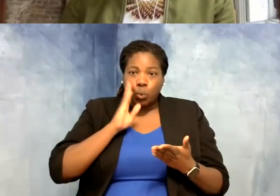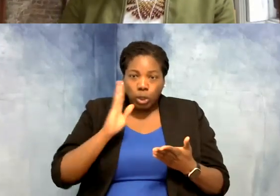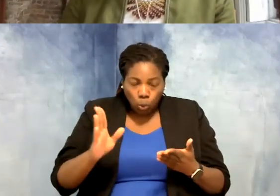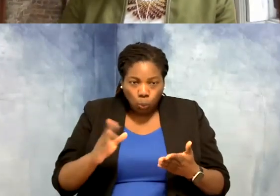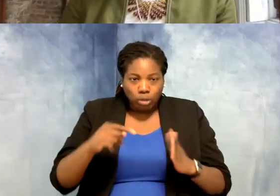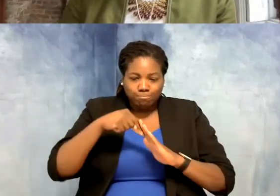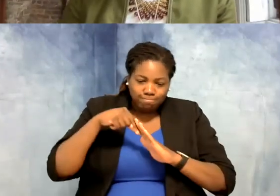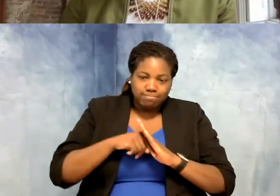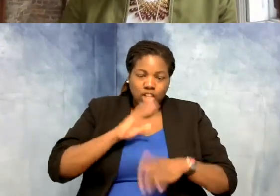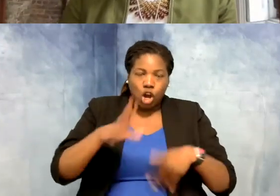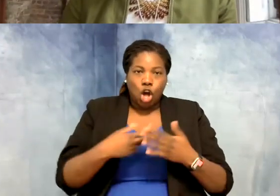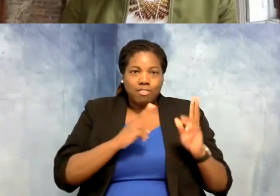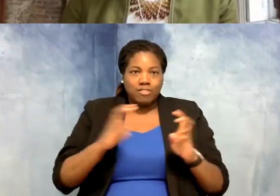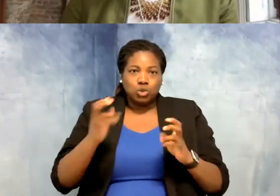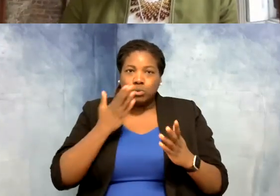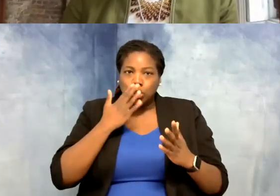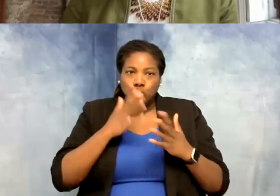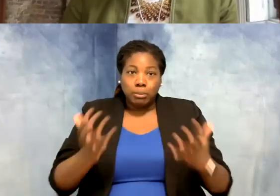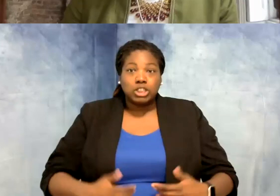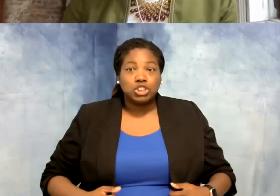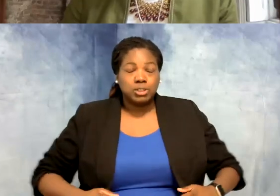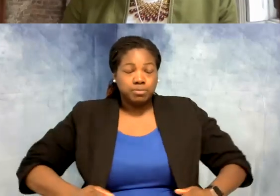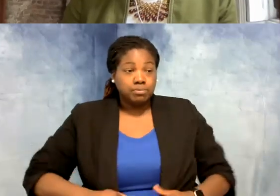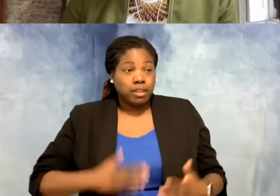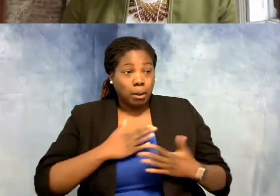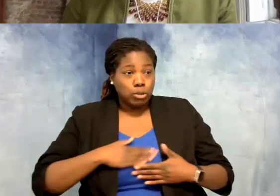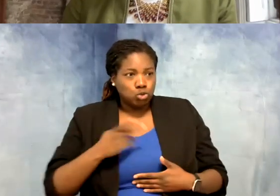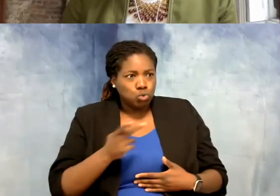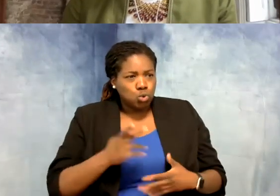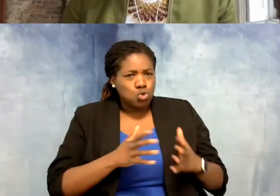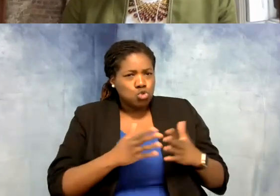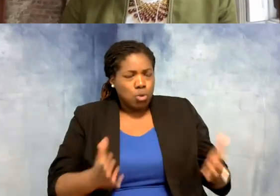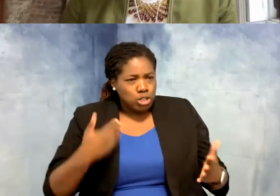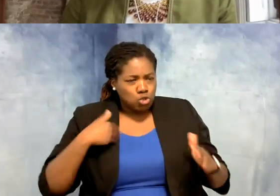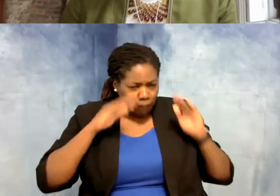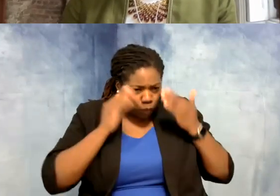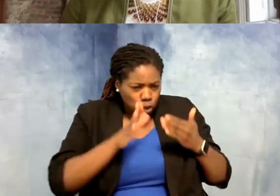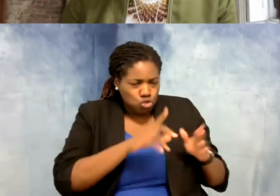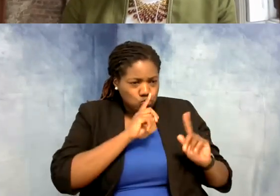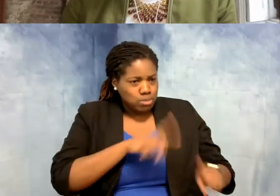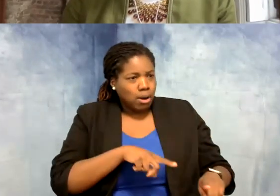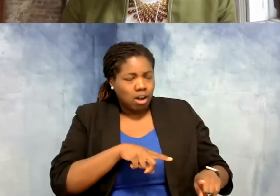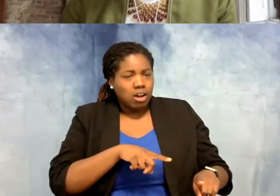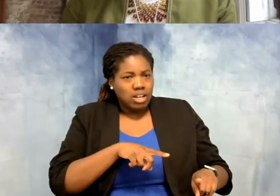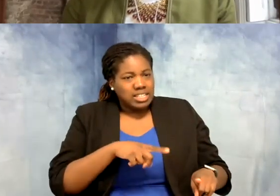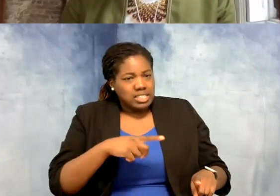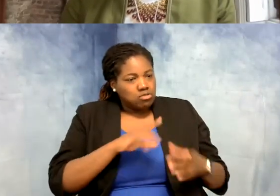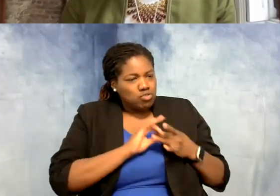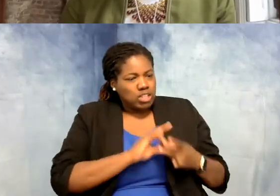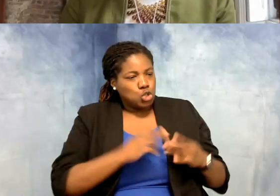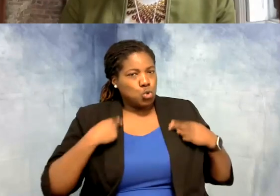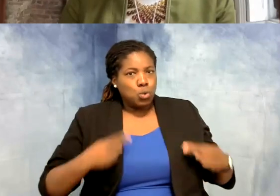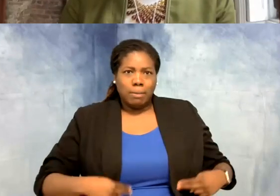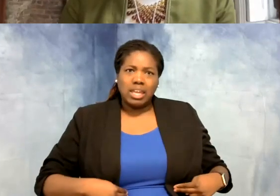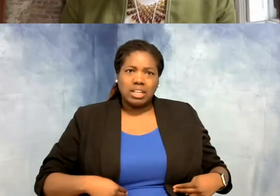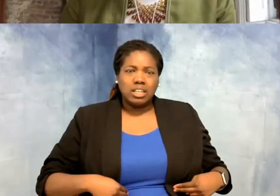all of these issues. So thank you very much. I appreciate you both for centering your responses in humanity and